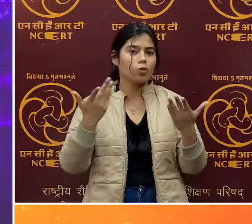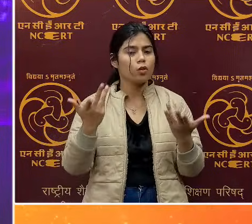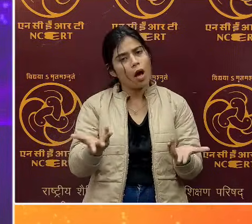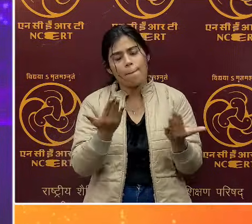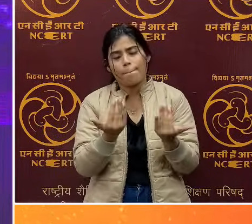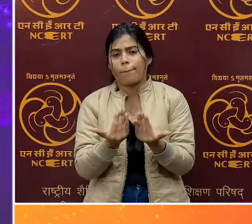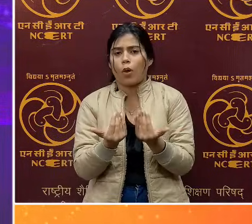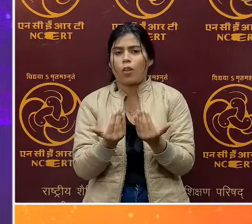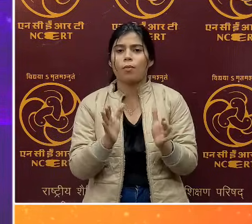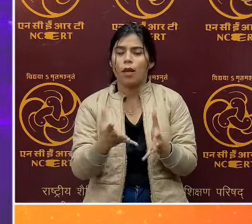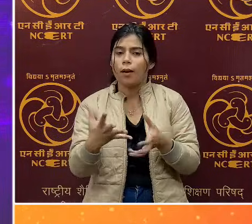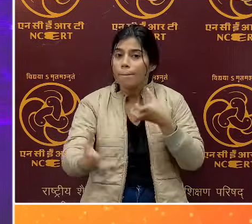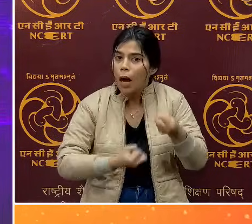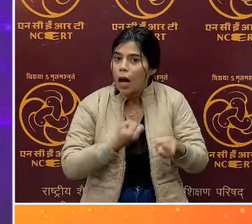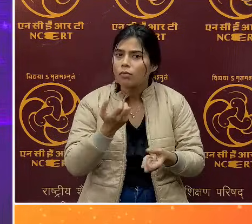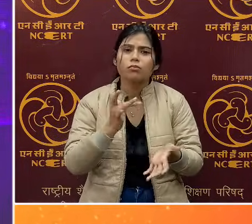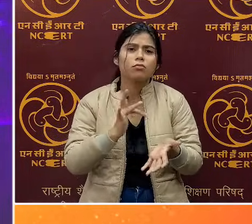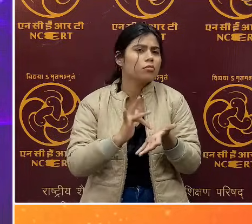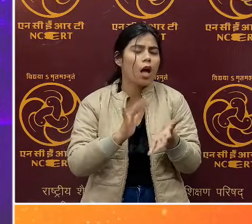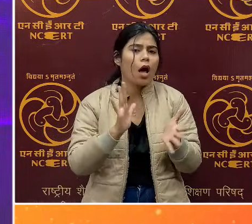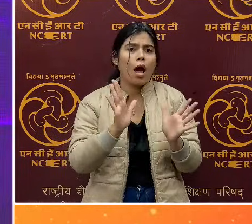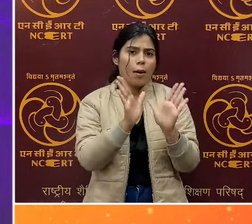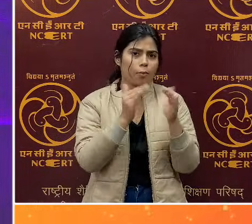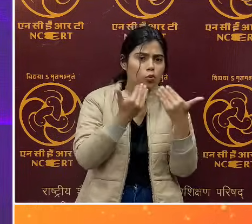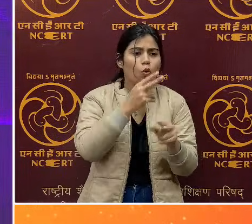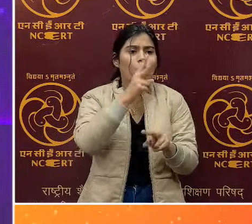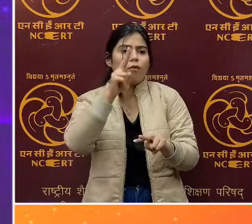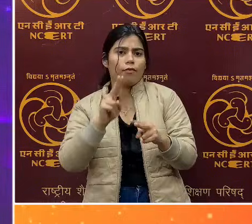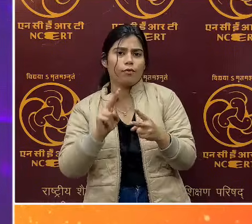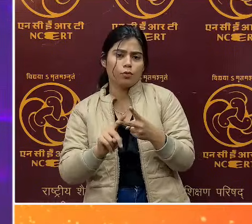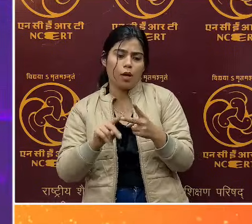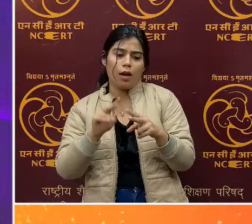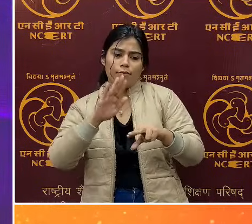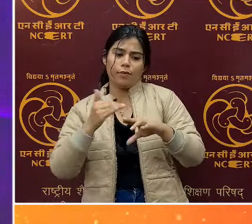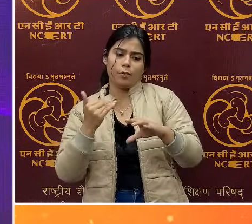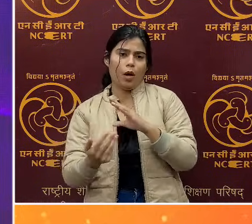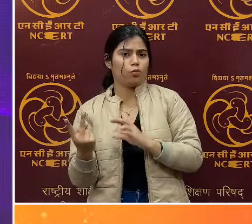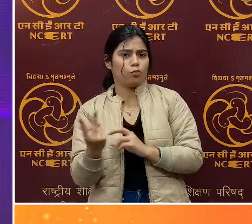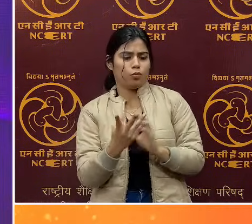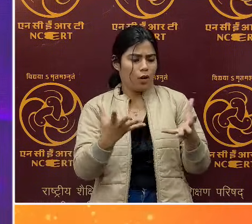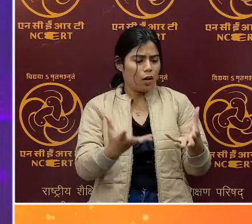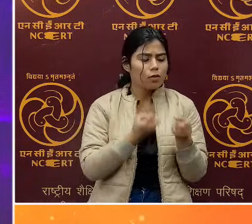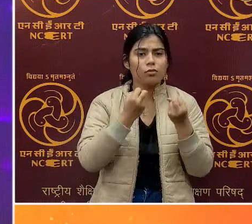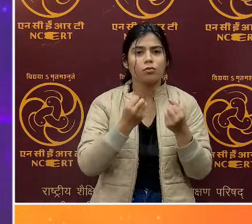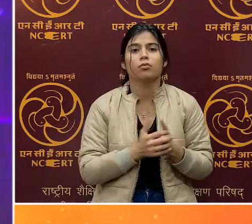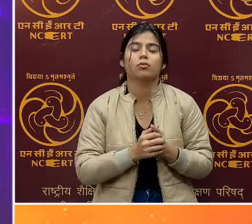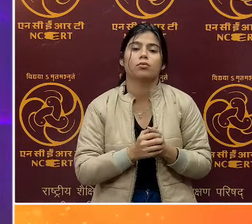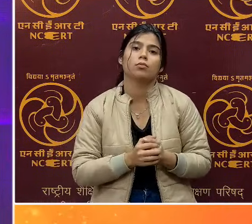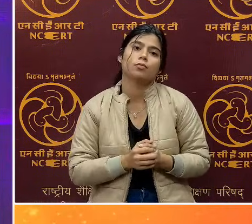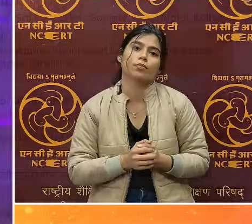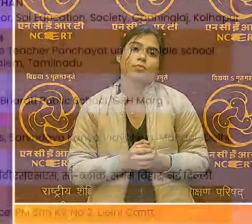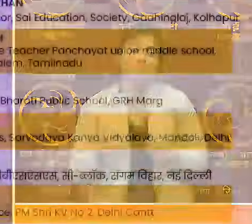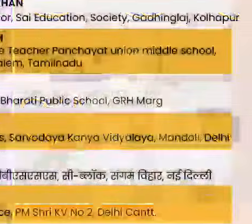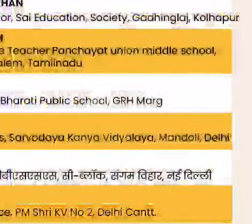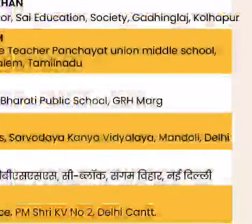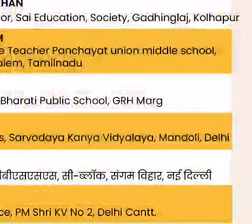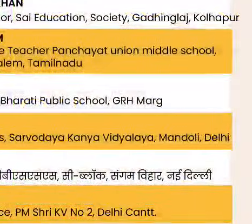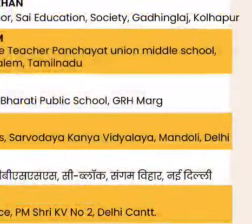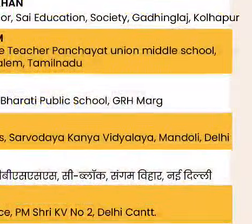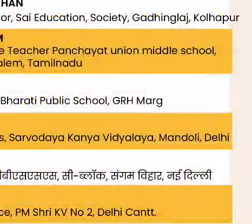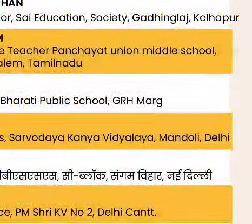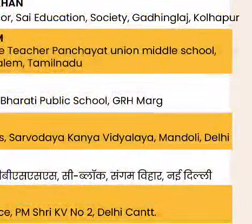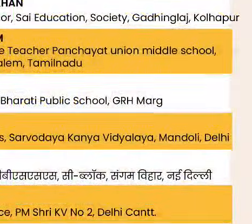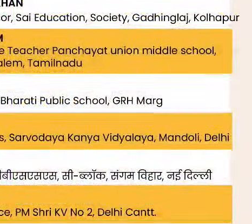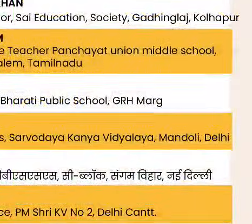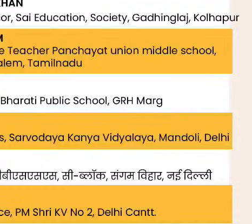also on our NCERT official website. So please grab it on from there, and please have a look on our screens for our upcoming program. So